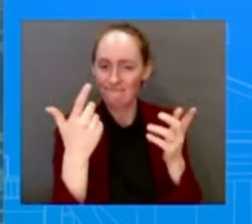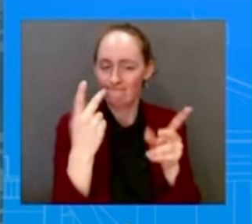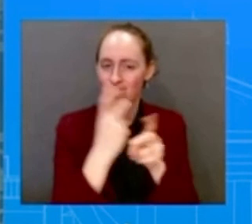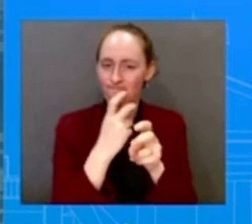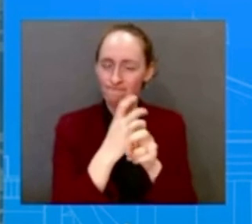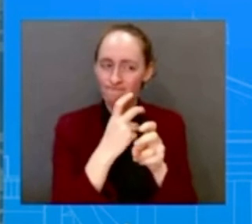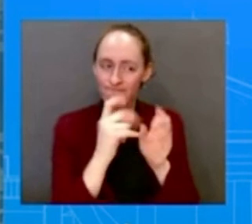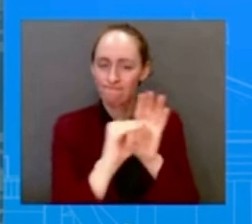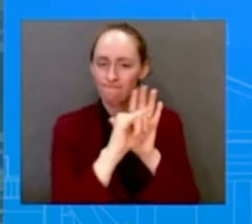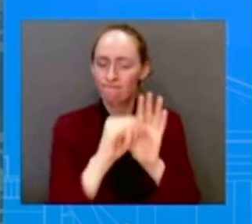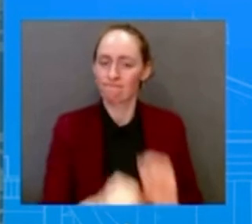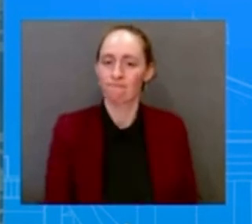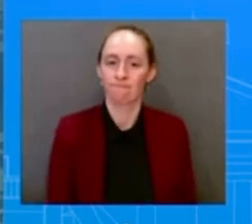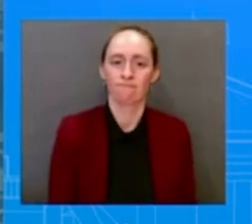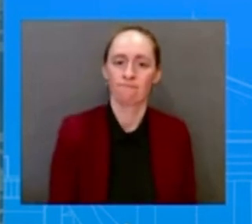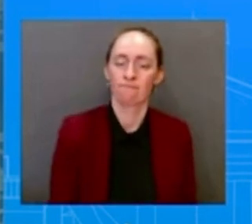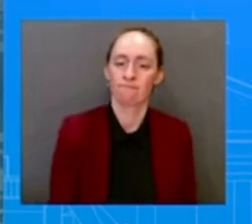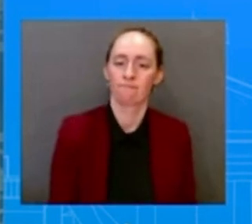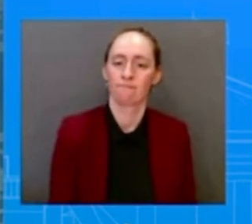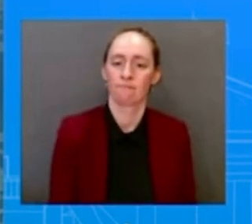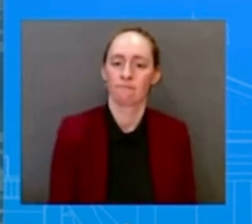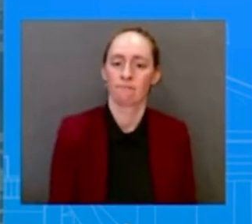the balloon, thank you, Michael,